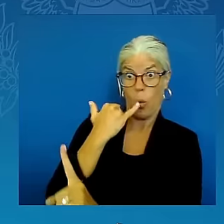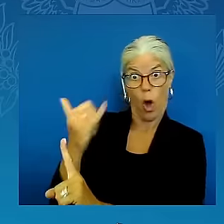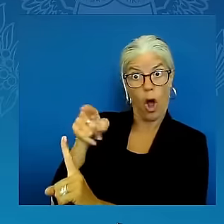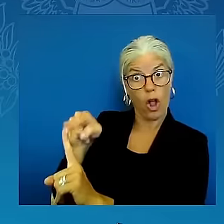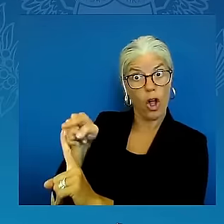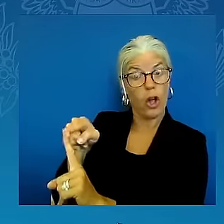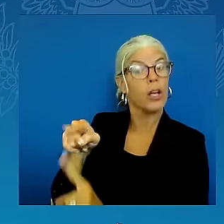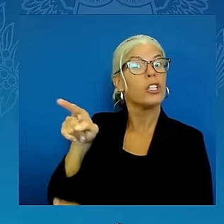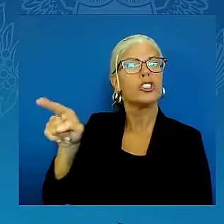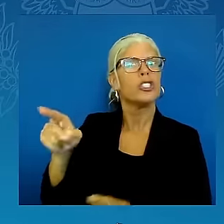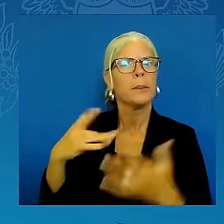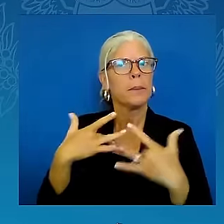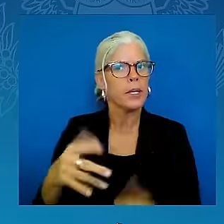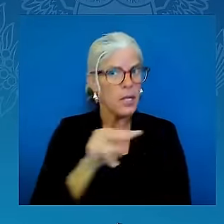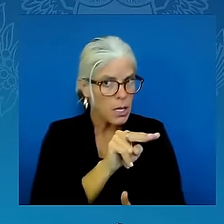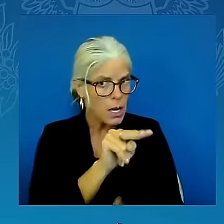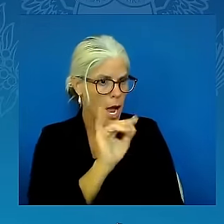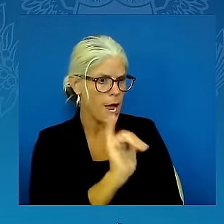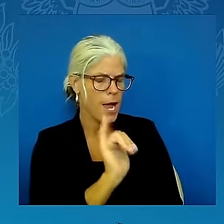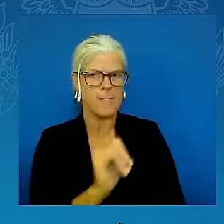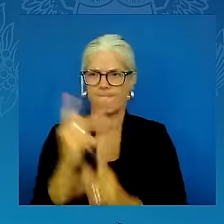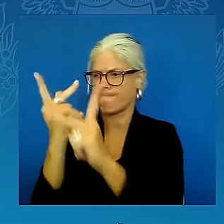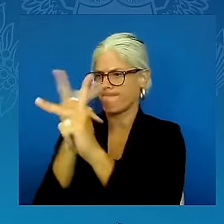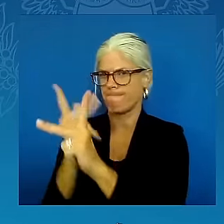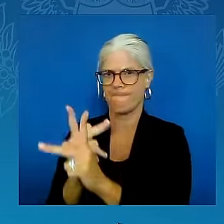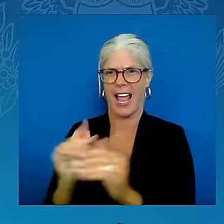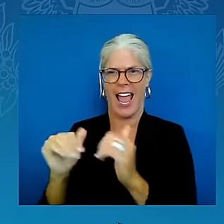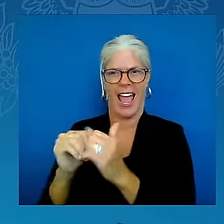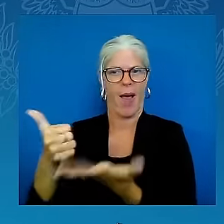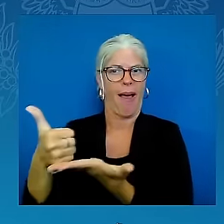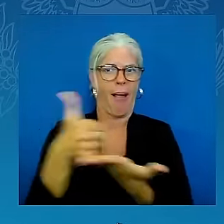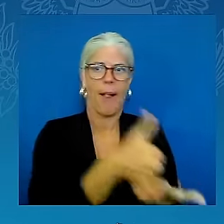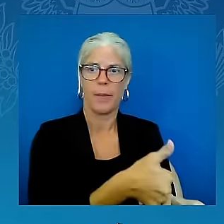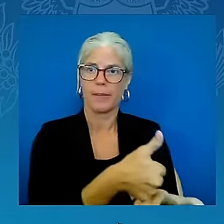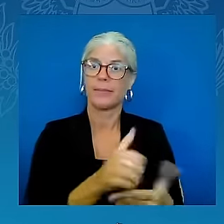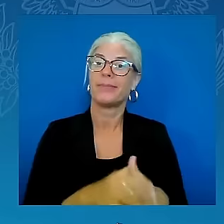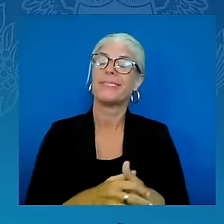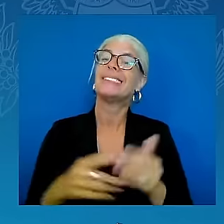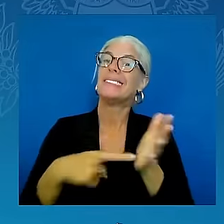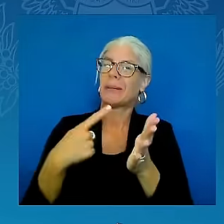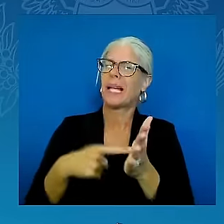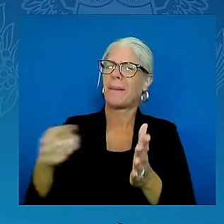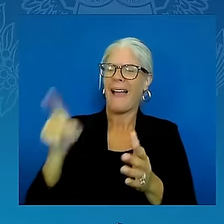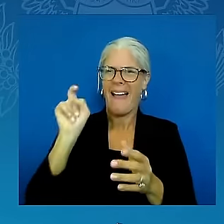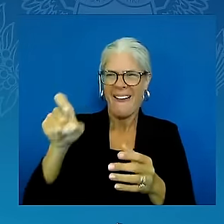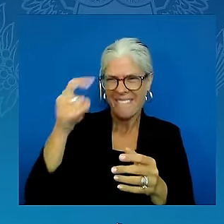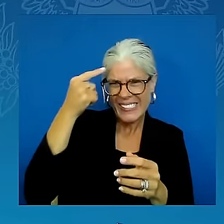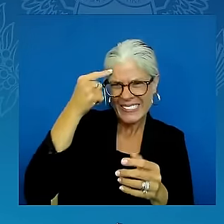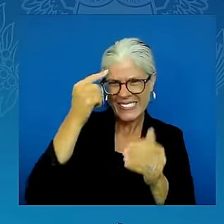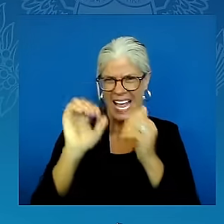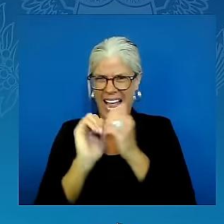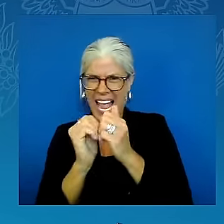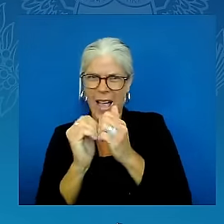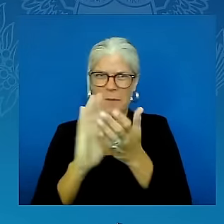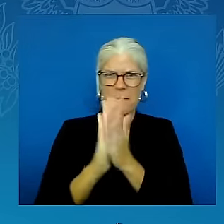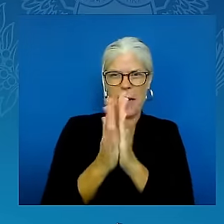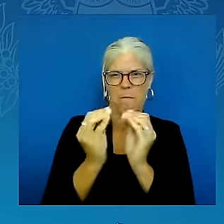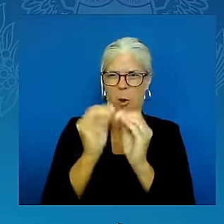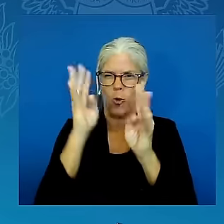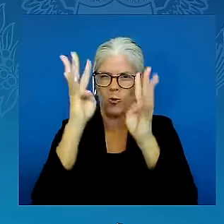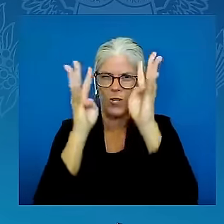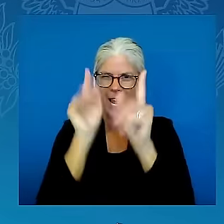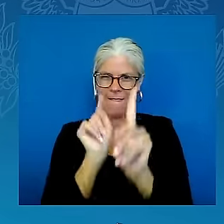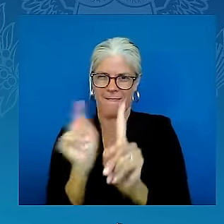little creative. As some of you may remember, a number of years ago, the city of Houston faced a budget